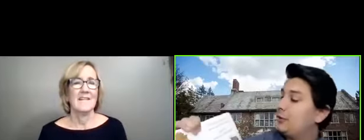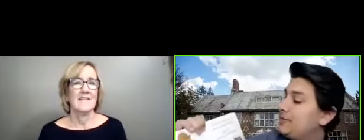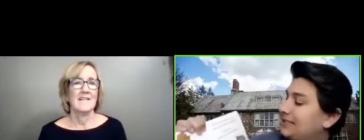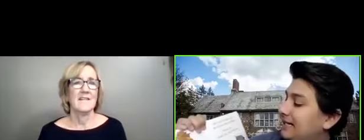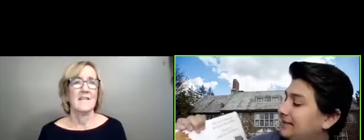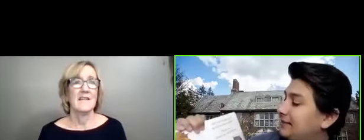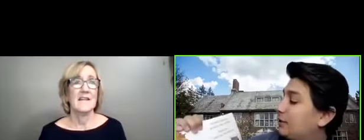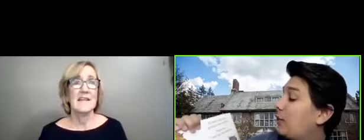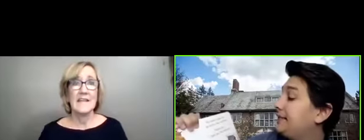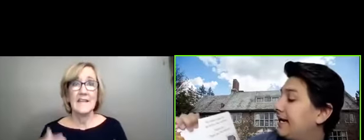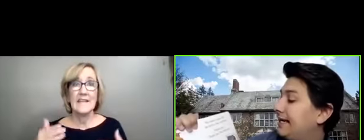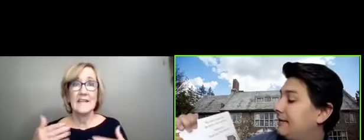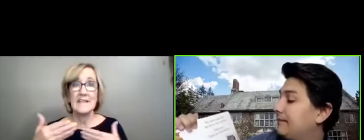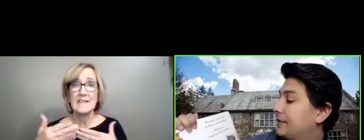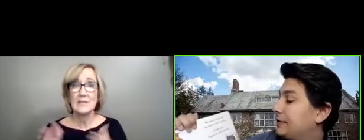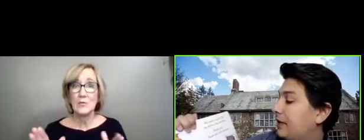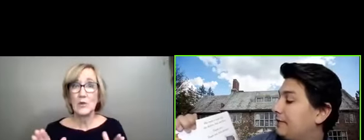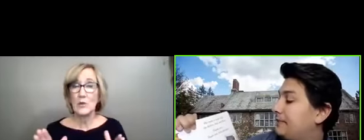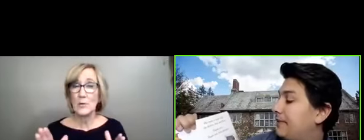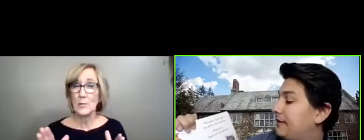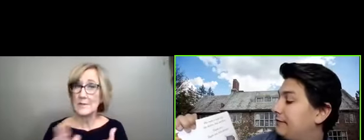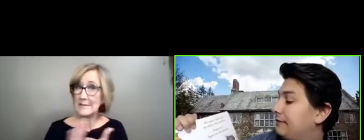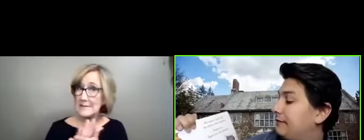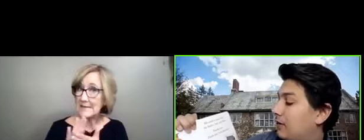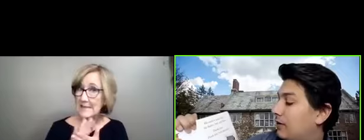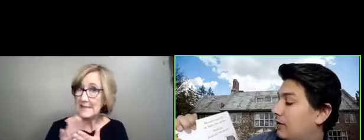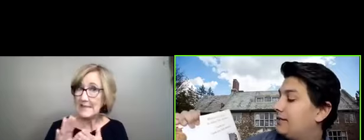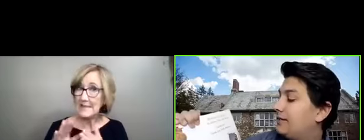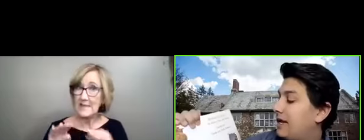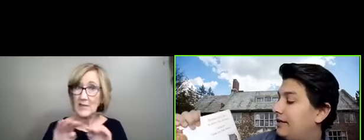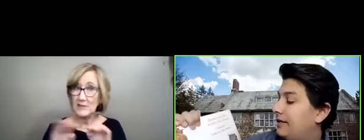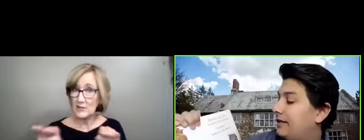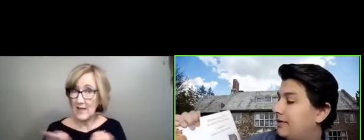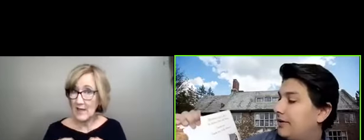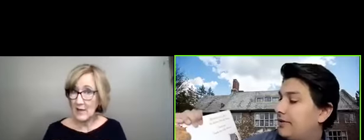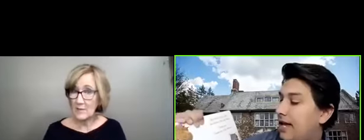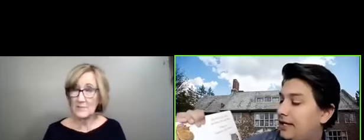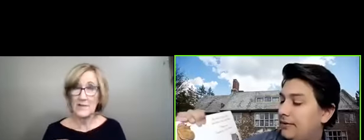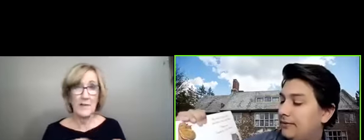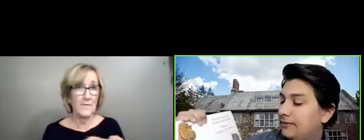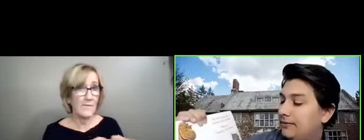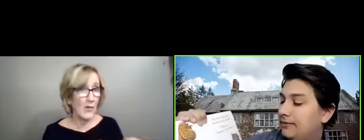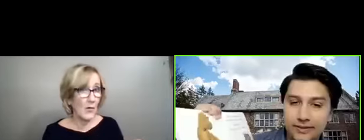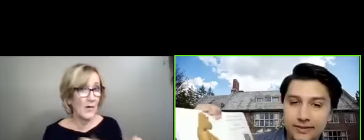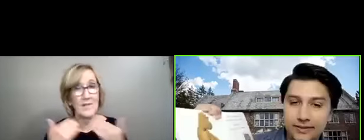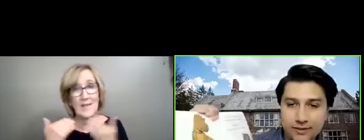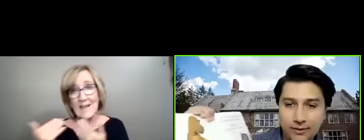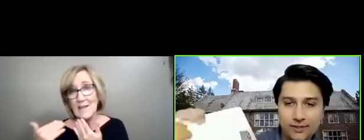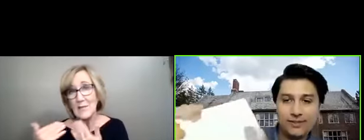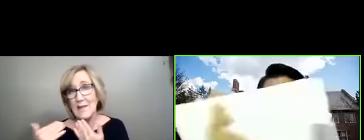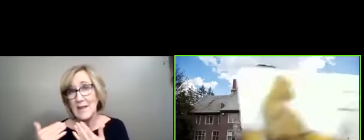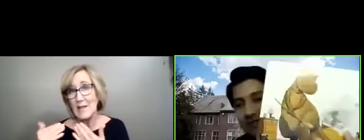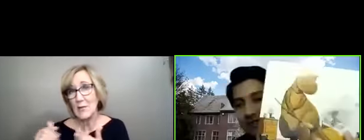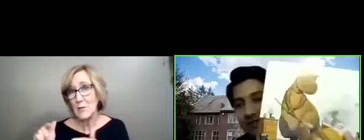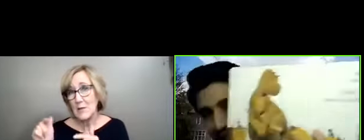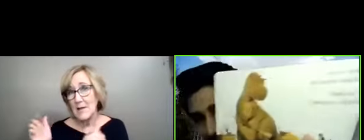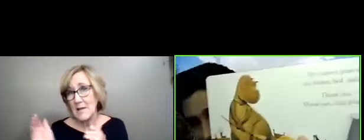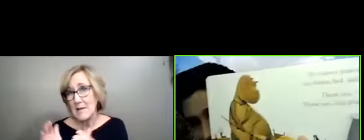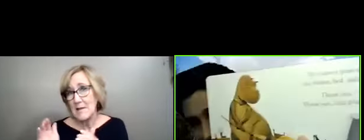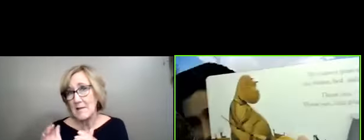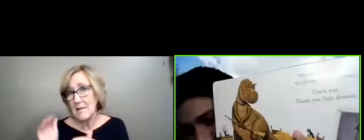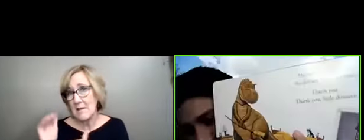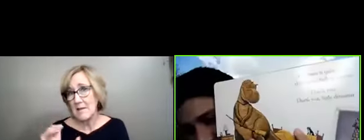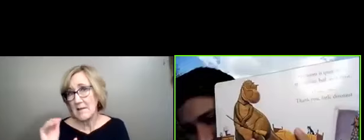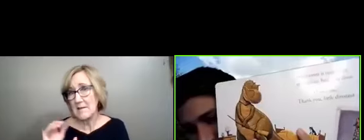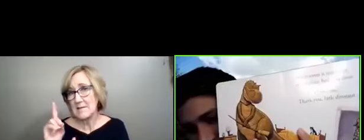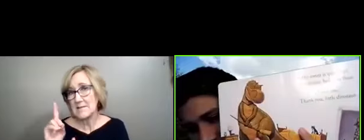His room is quite tidy, the shelves, bed, and floor. Thank you, little dinosaur. So as